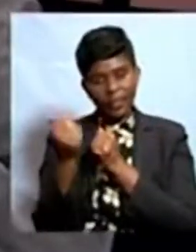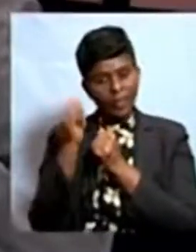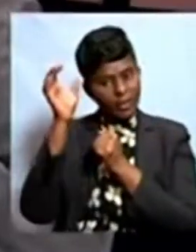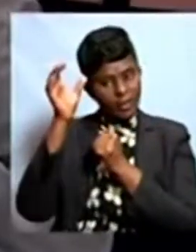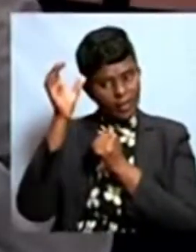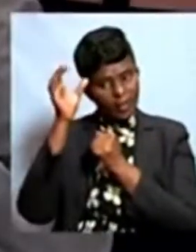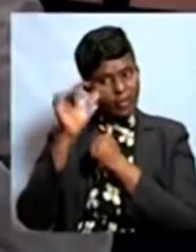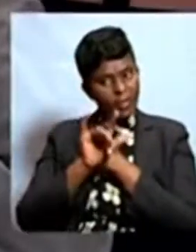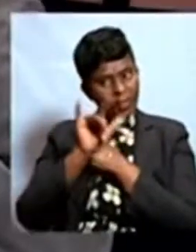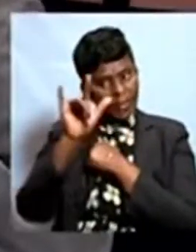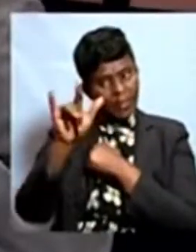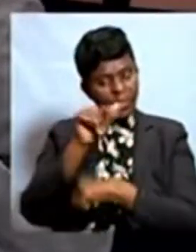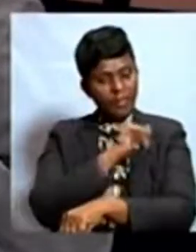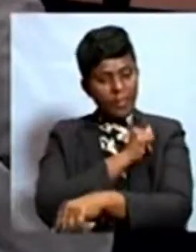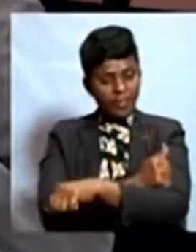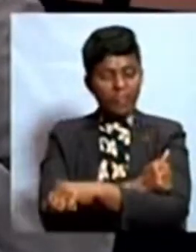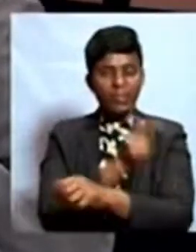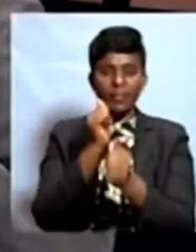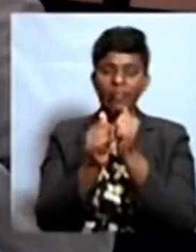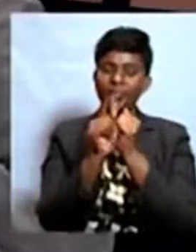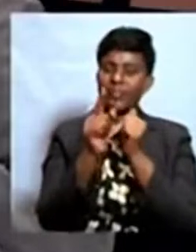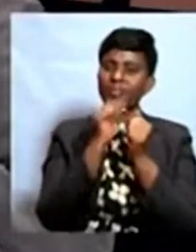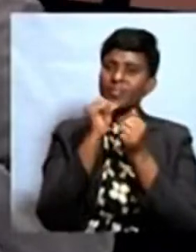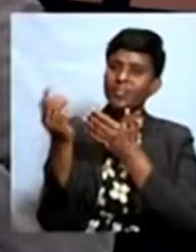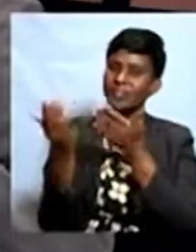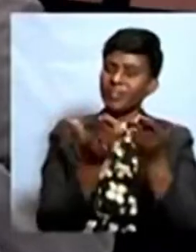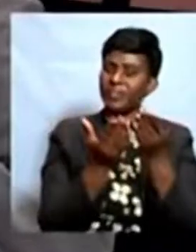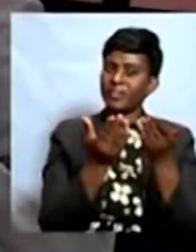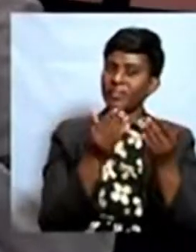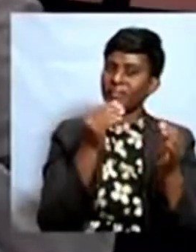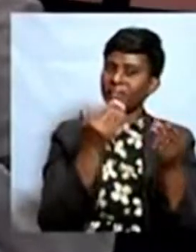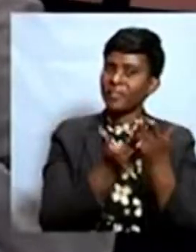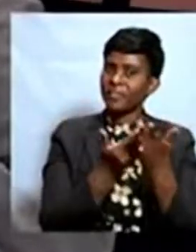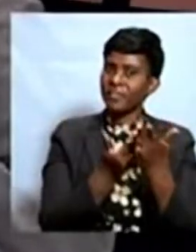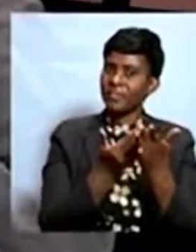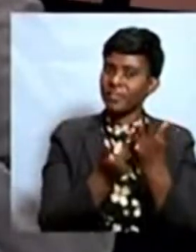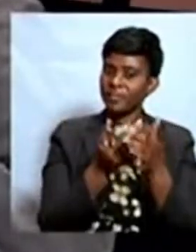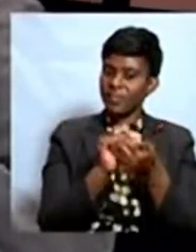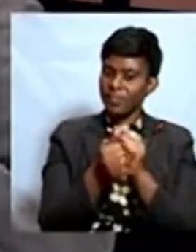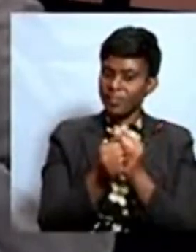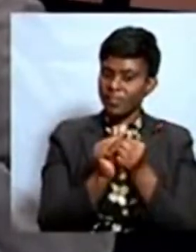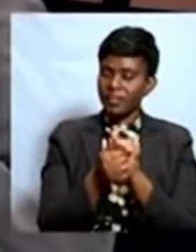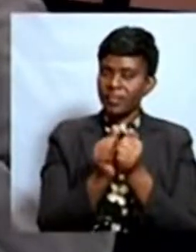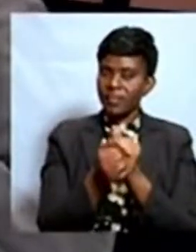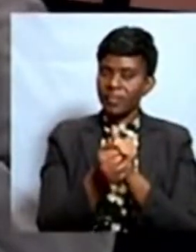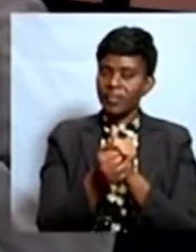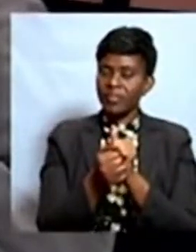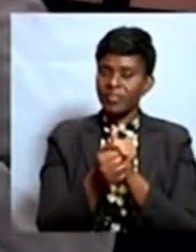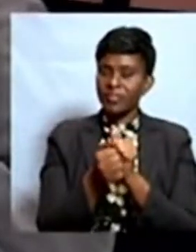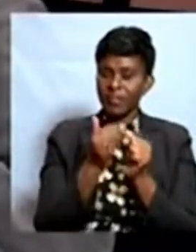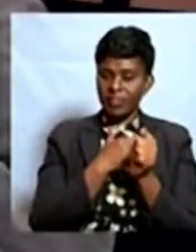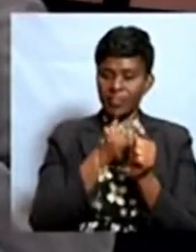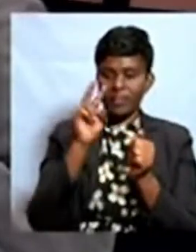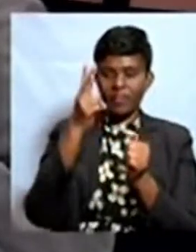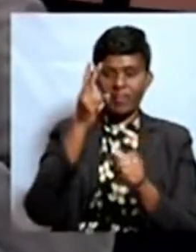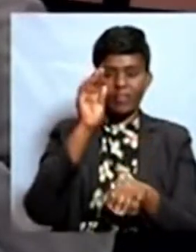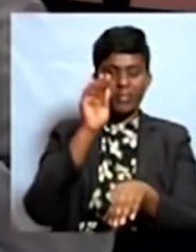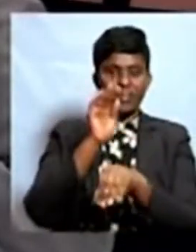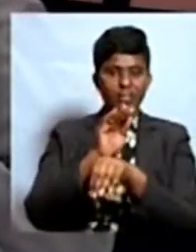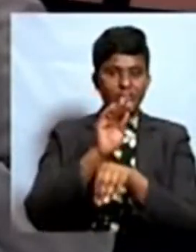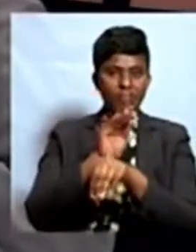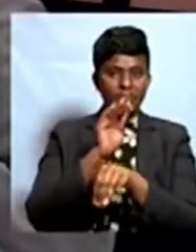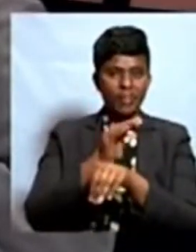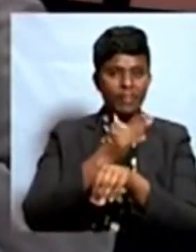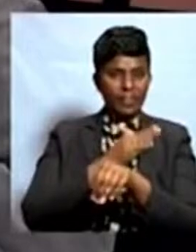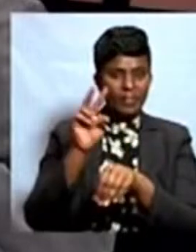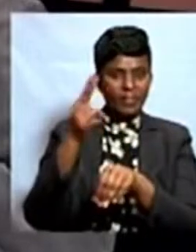aviation authorities? Because you are not bringing new legislation, you are just bringing amendments and that kind of thing. My second